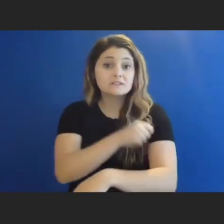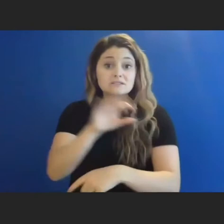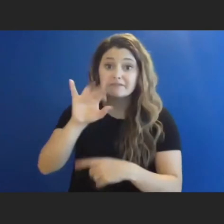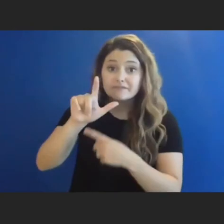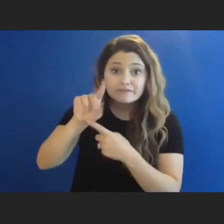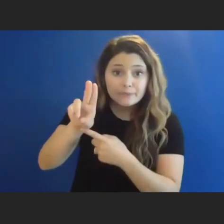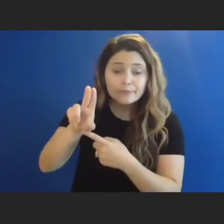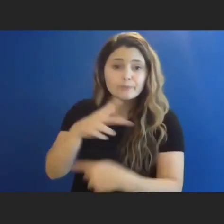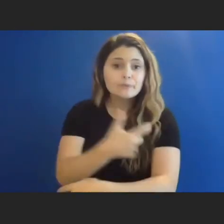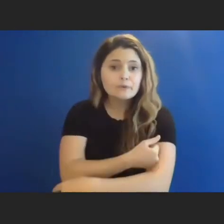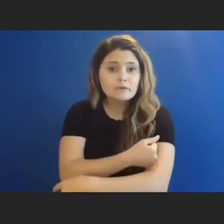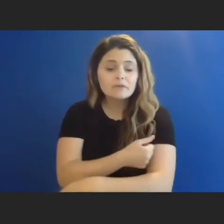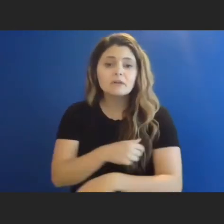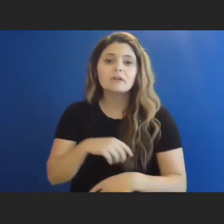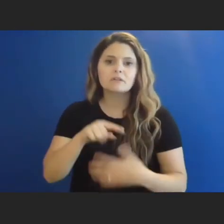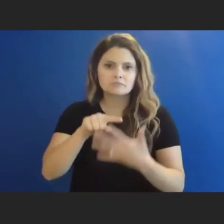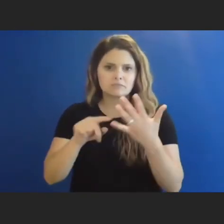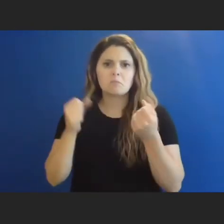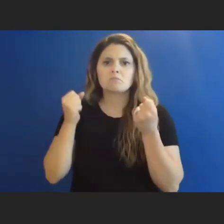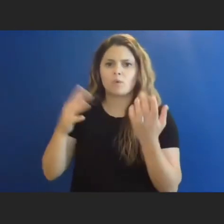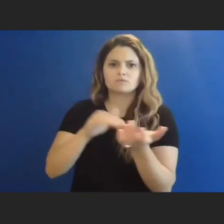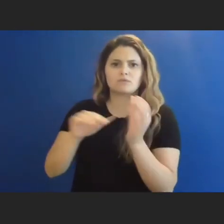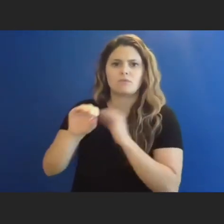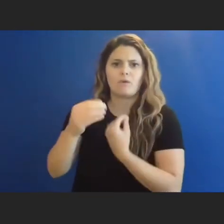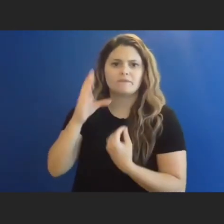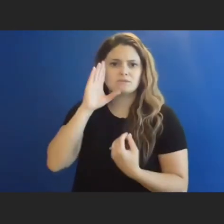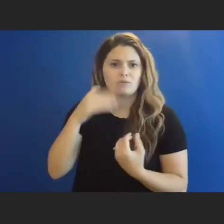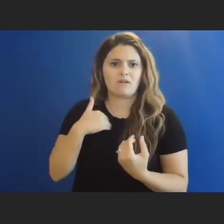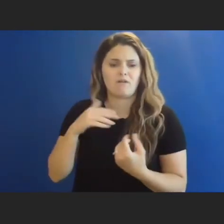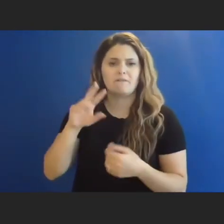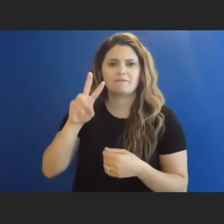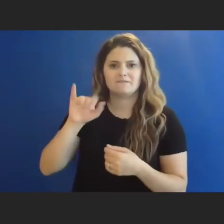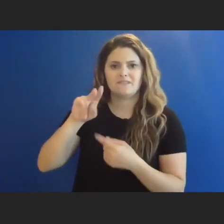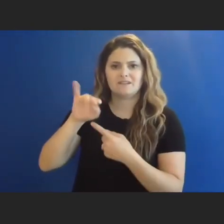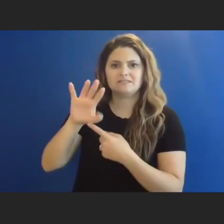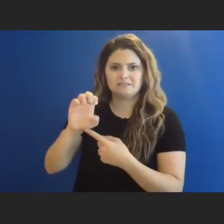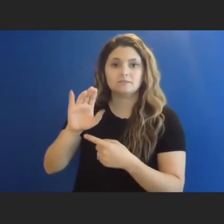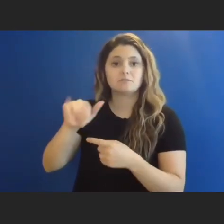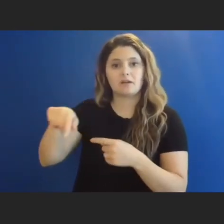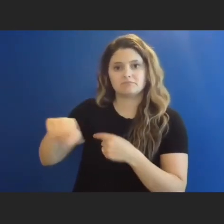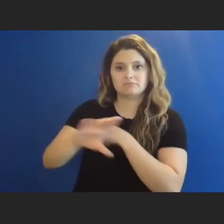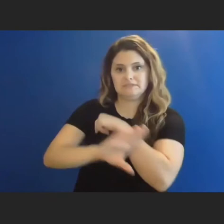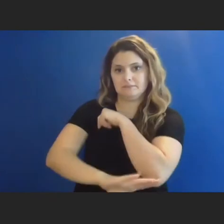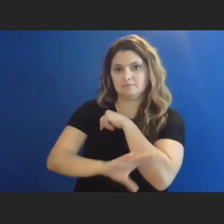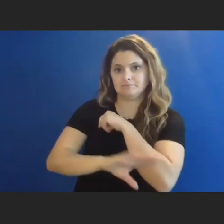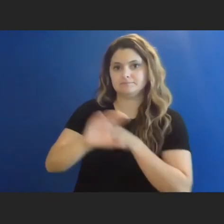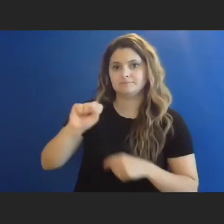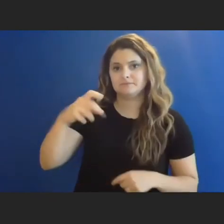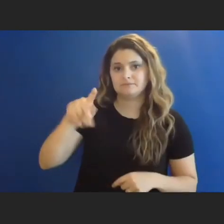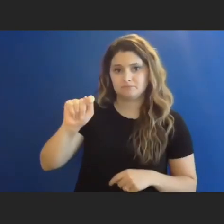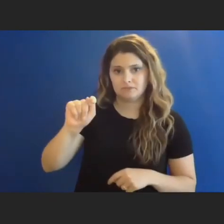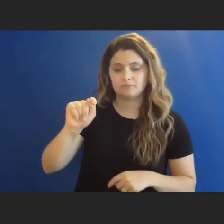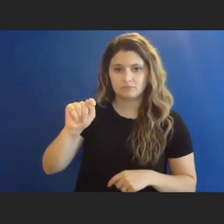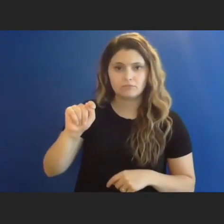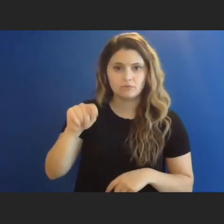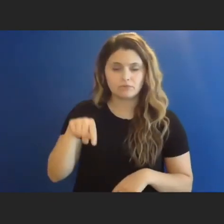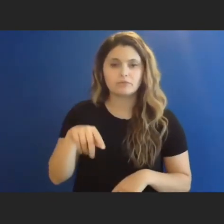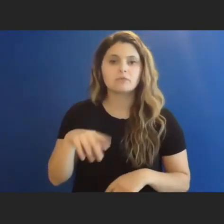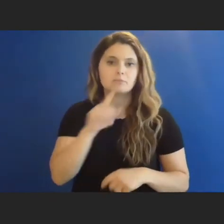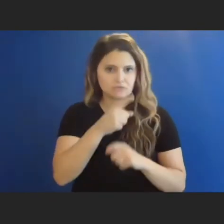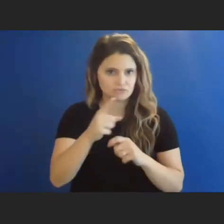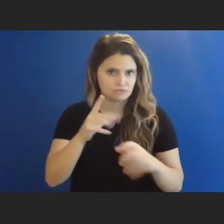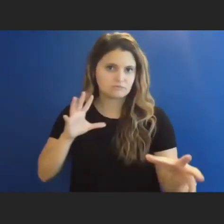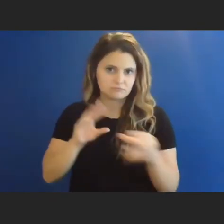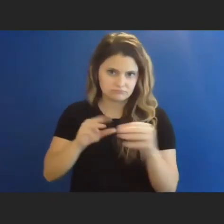which most of the physicians' offices are going to have their flu vaccine by September, that you get your vaccines back up